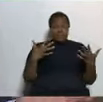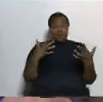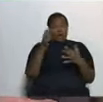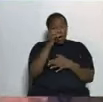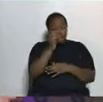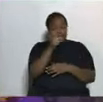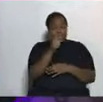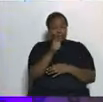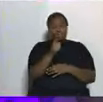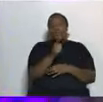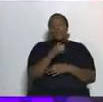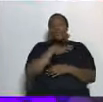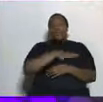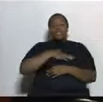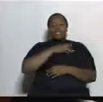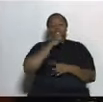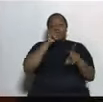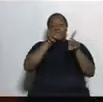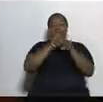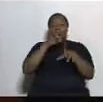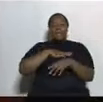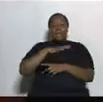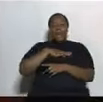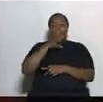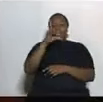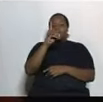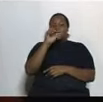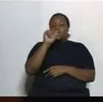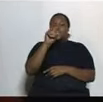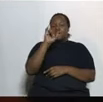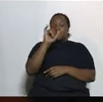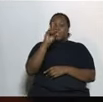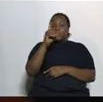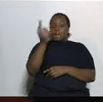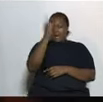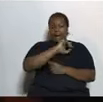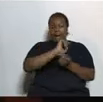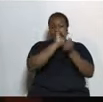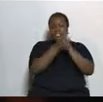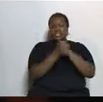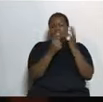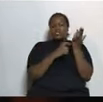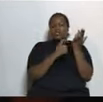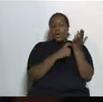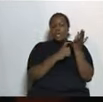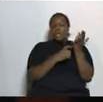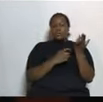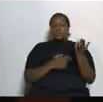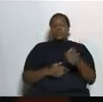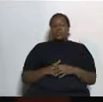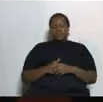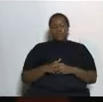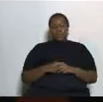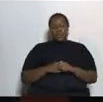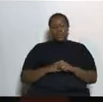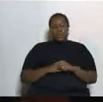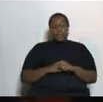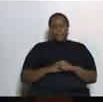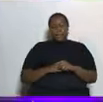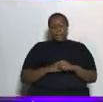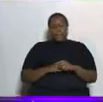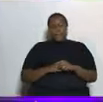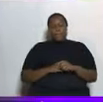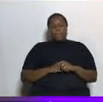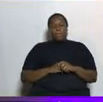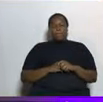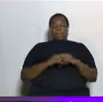for me. Begin to come just now as we begin to sing. Let Jesus speak to your heart. Some